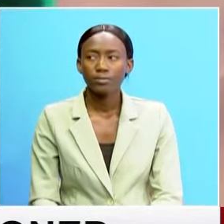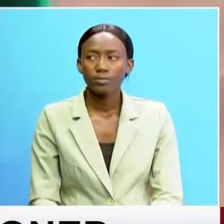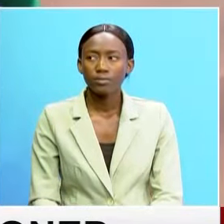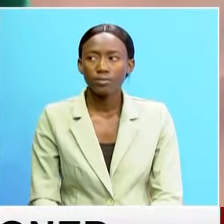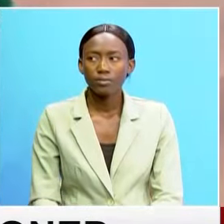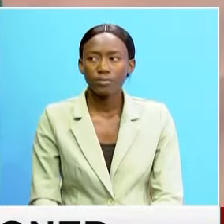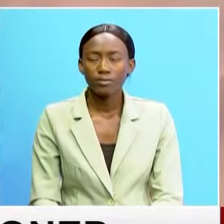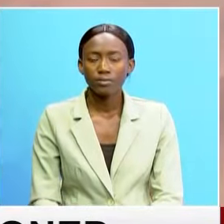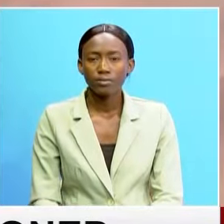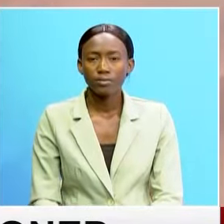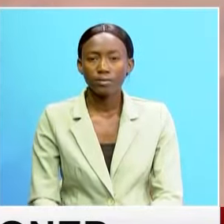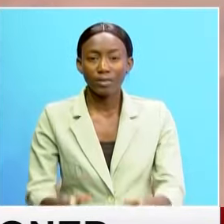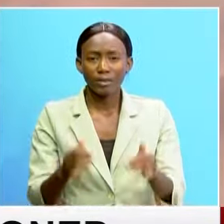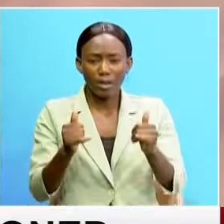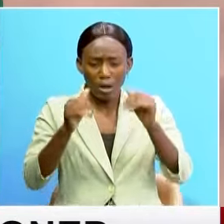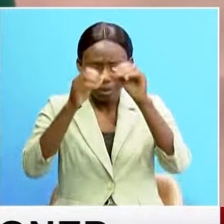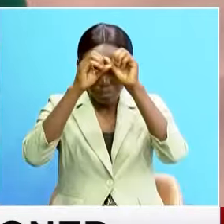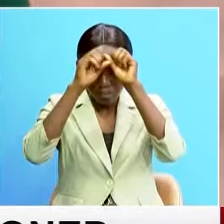Your Excellency,